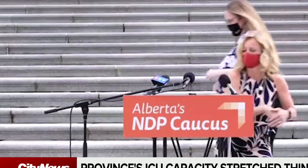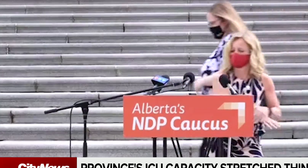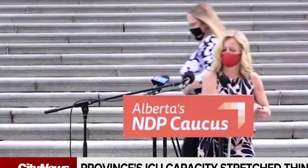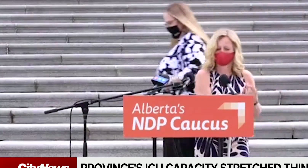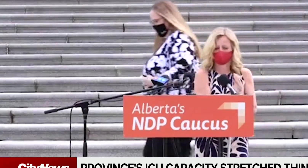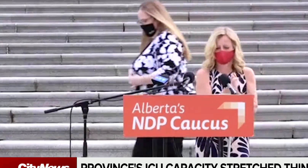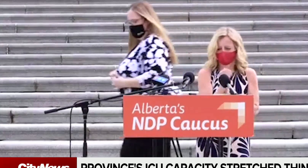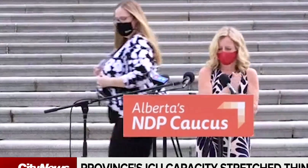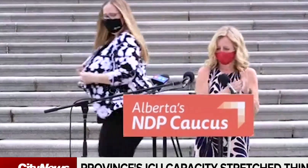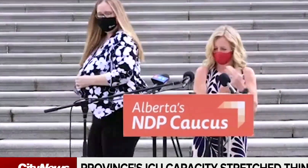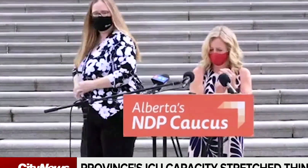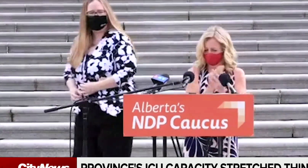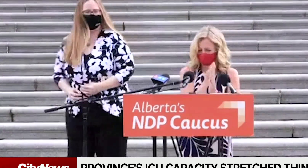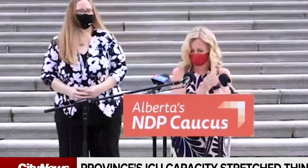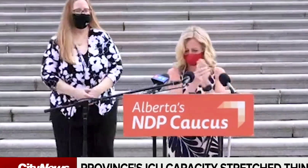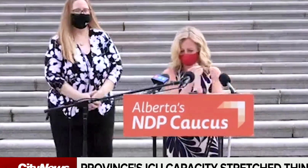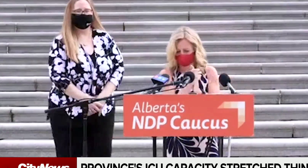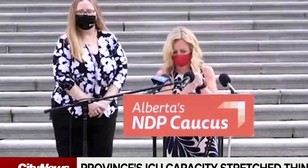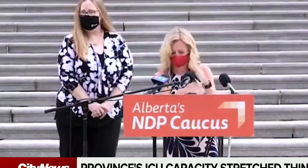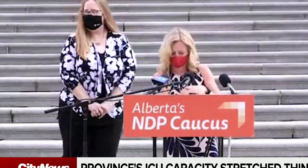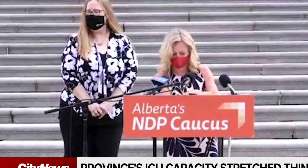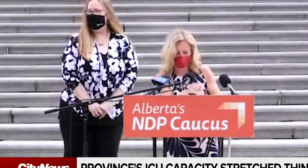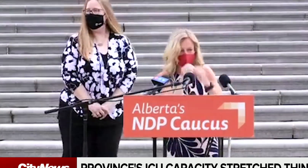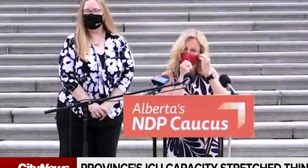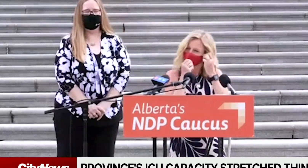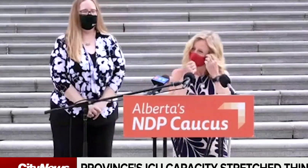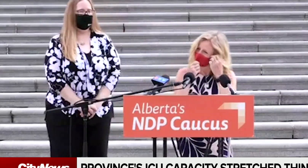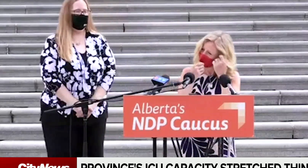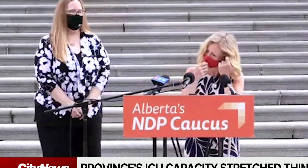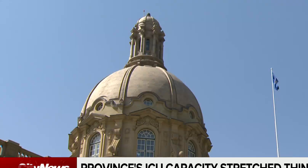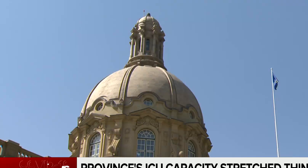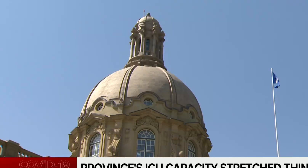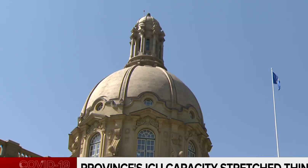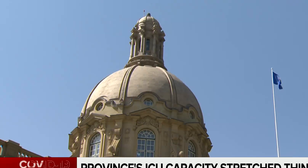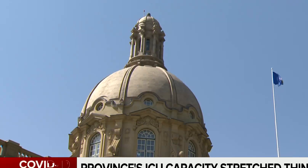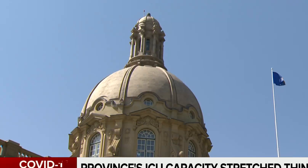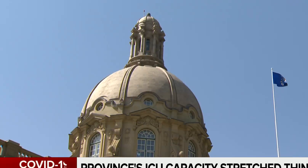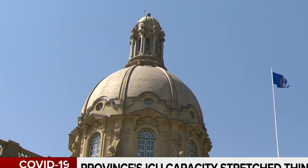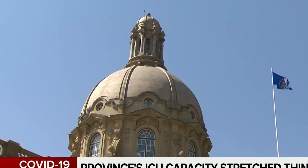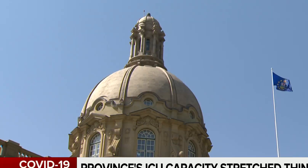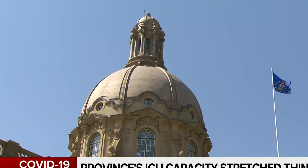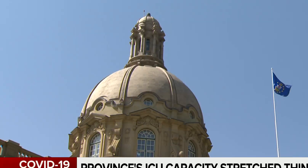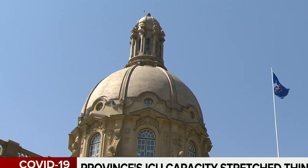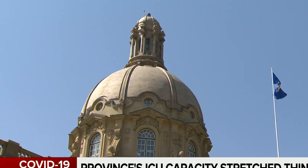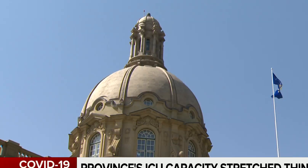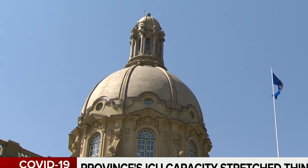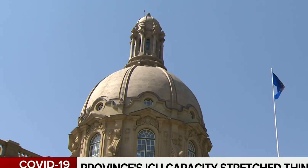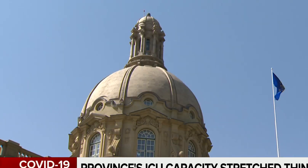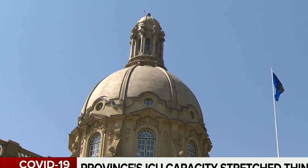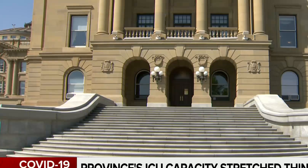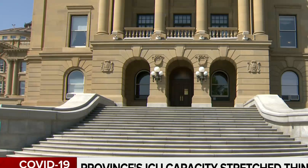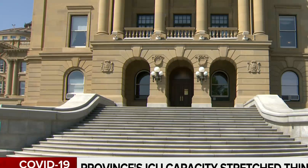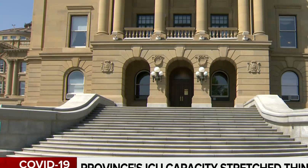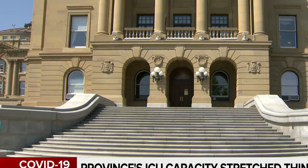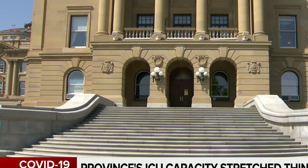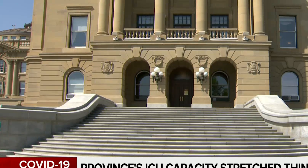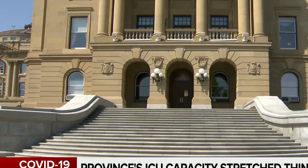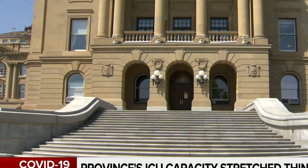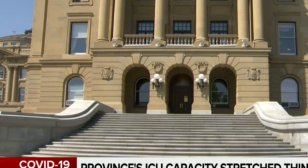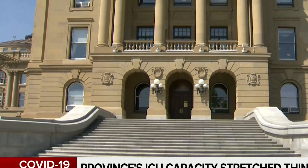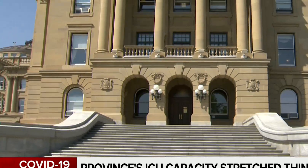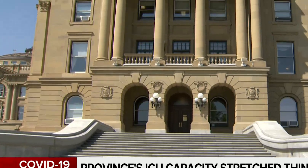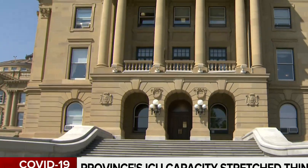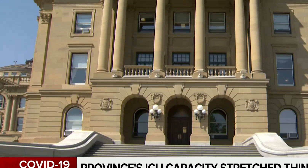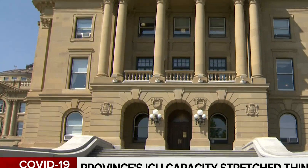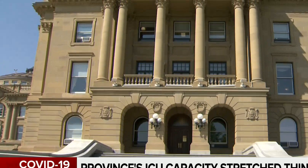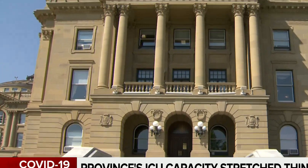out the Premier over shutting down the legislature, saying it's not about safety, it's about quashing a caucus rebellion. The NDP have put forth paid sick